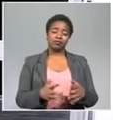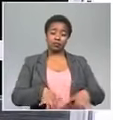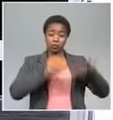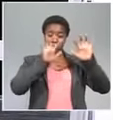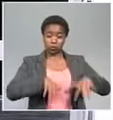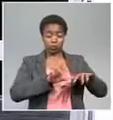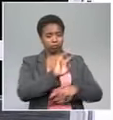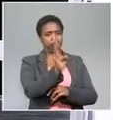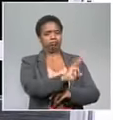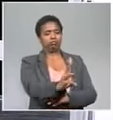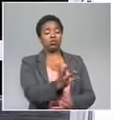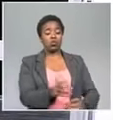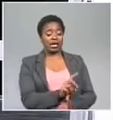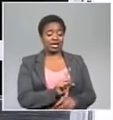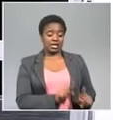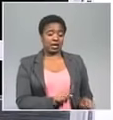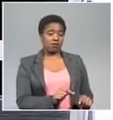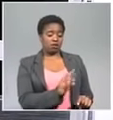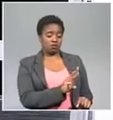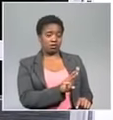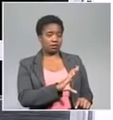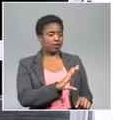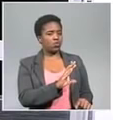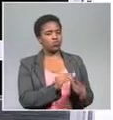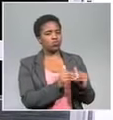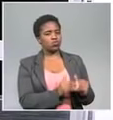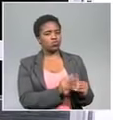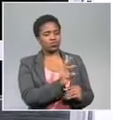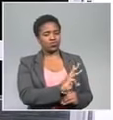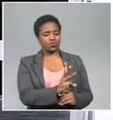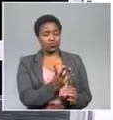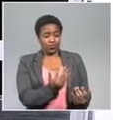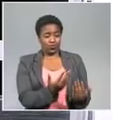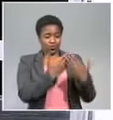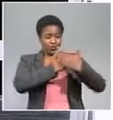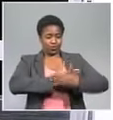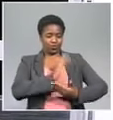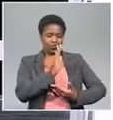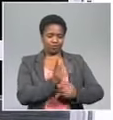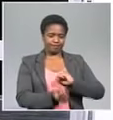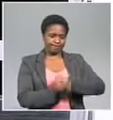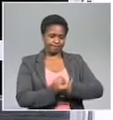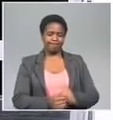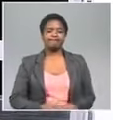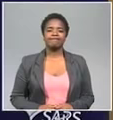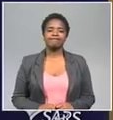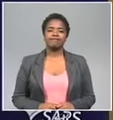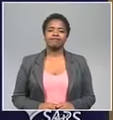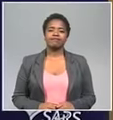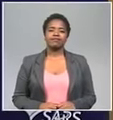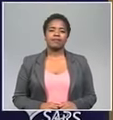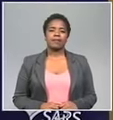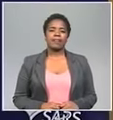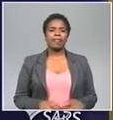warning has been issued for Cape Town with a huge storm approaching the mother city this evening.